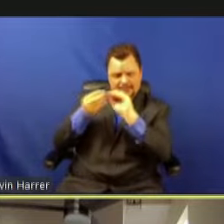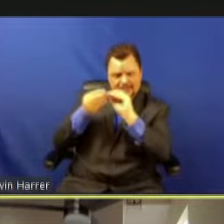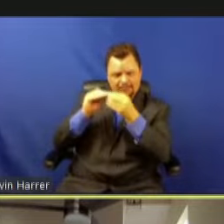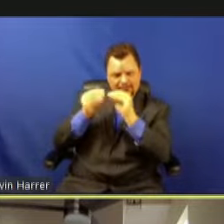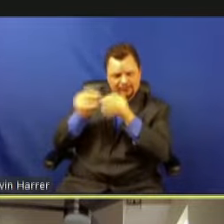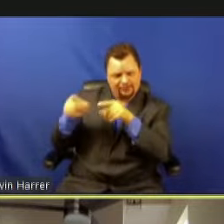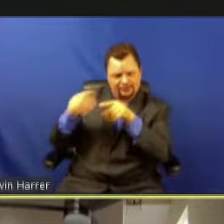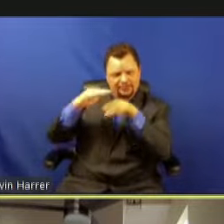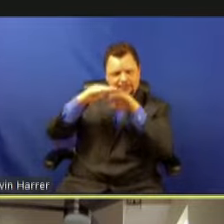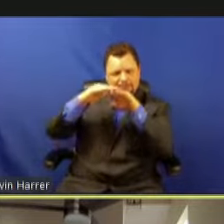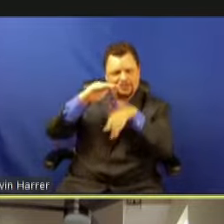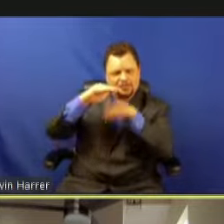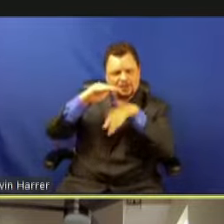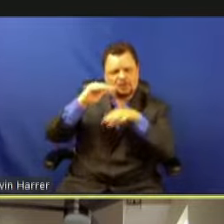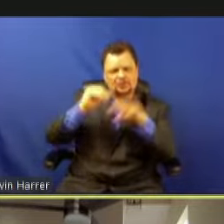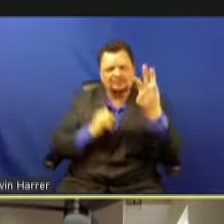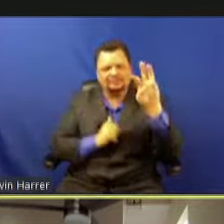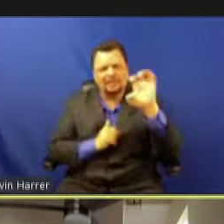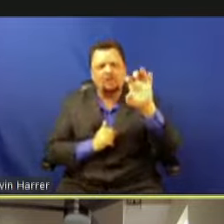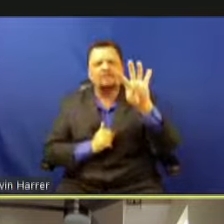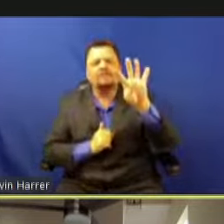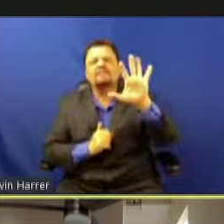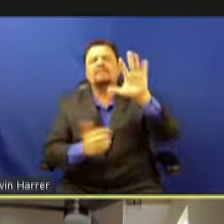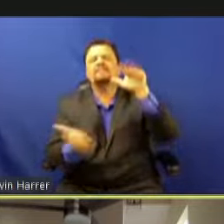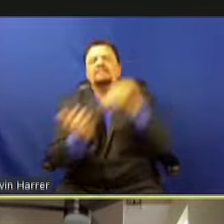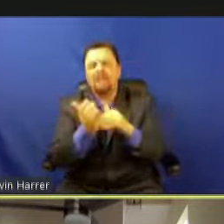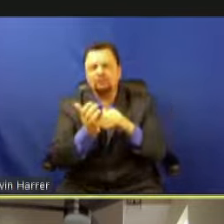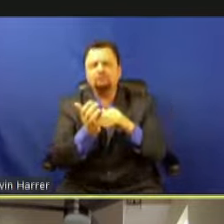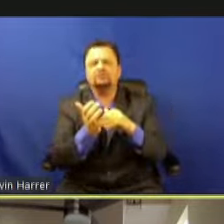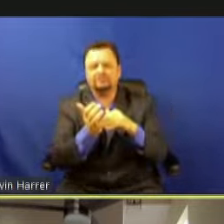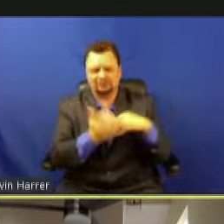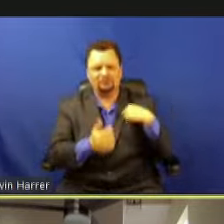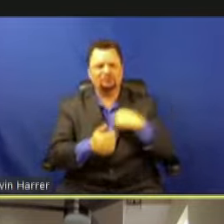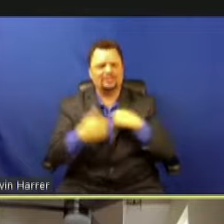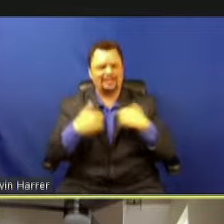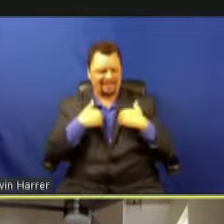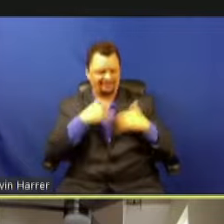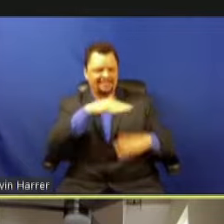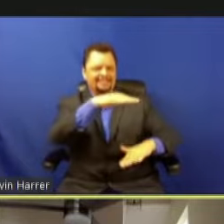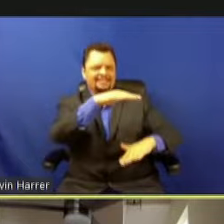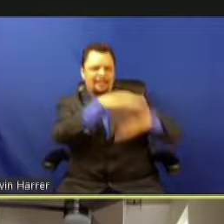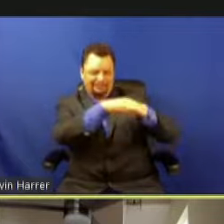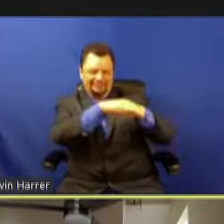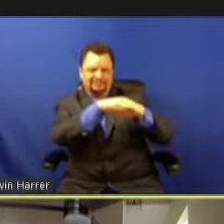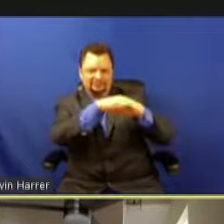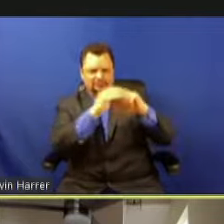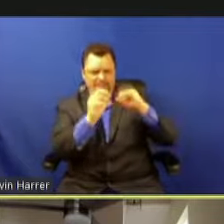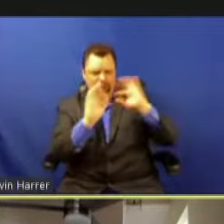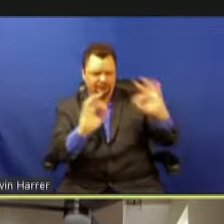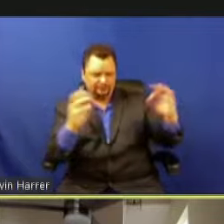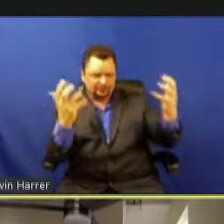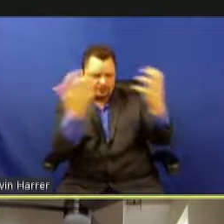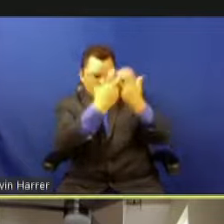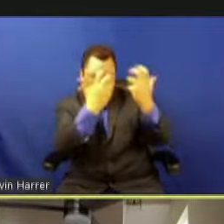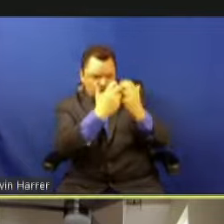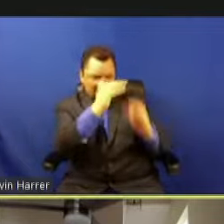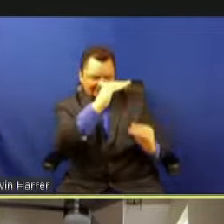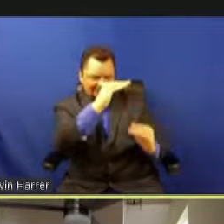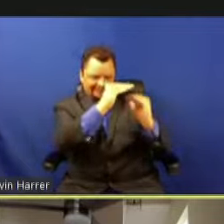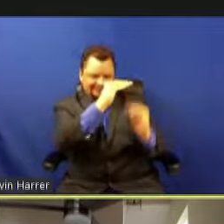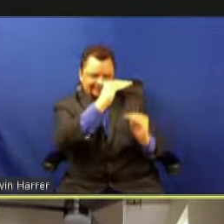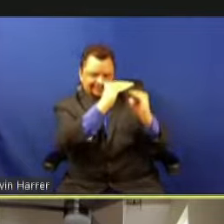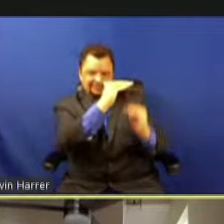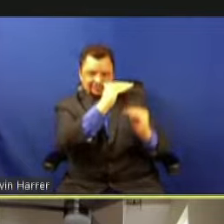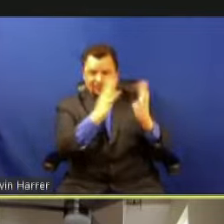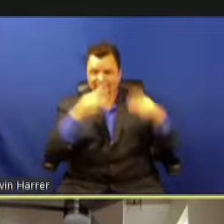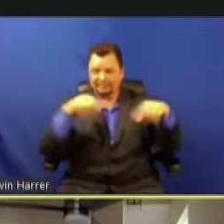645,747 weekly dose capacity here in Colorado. So as you can see, Colorado is in a great place as we await the FDA